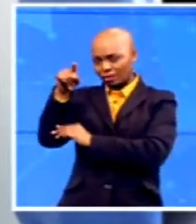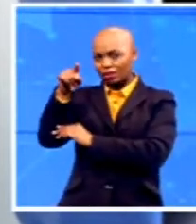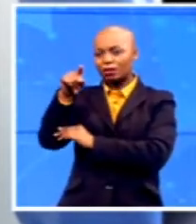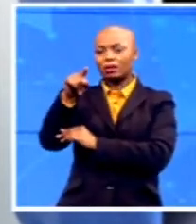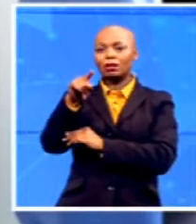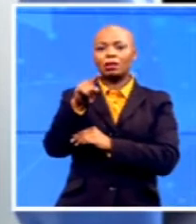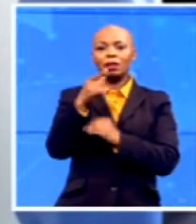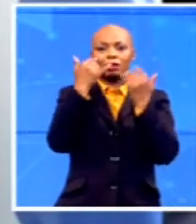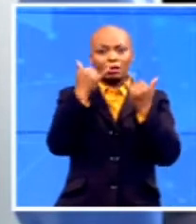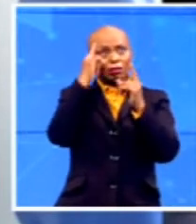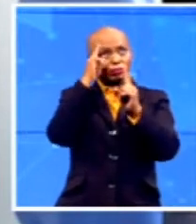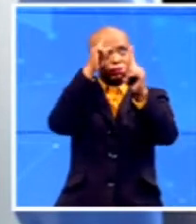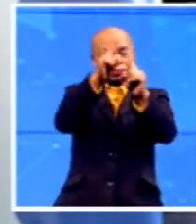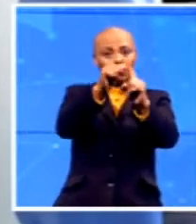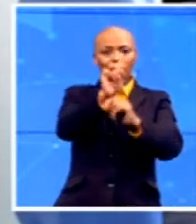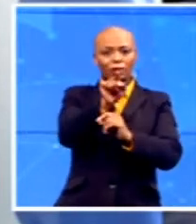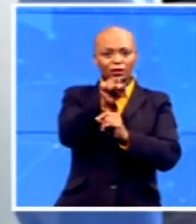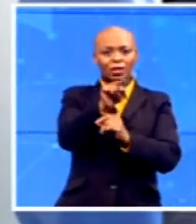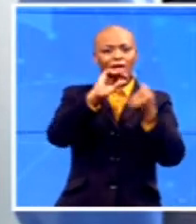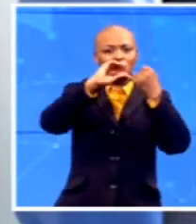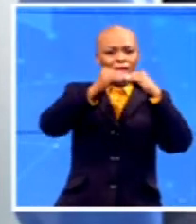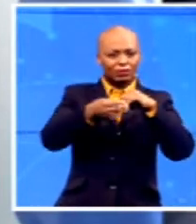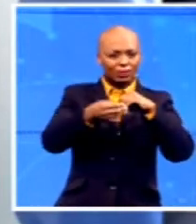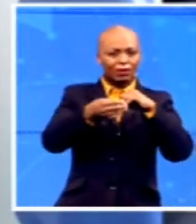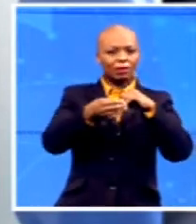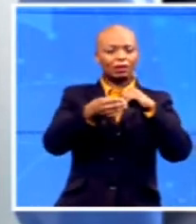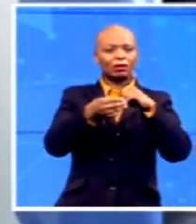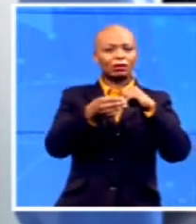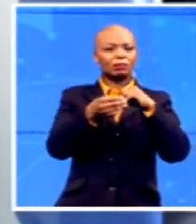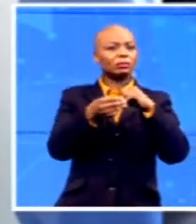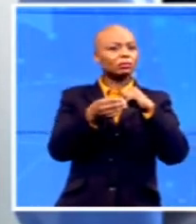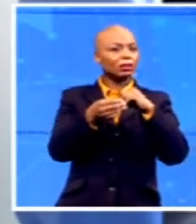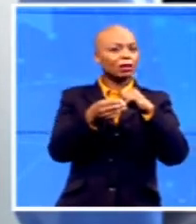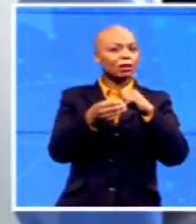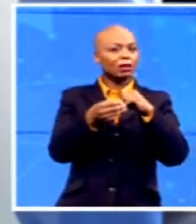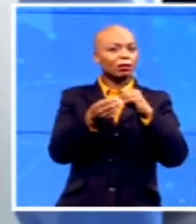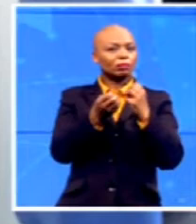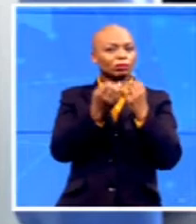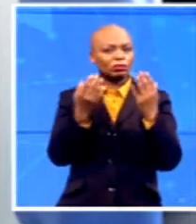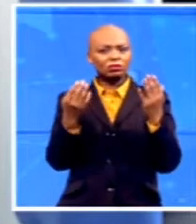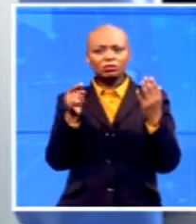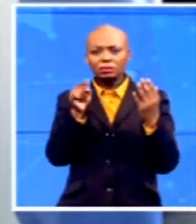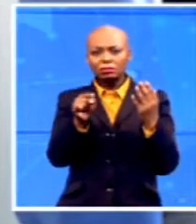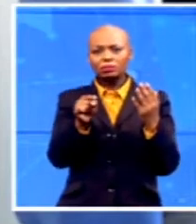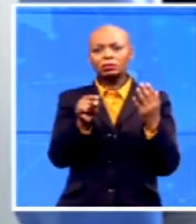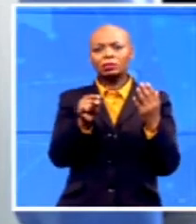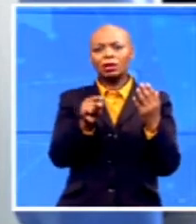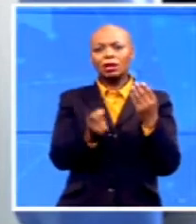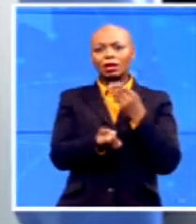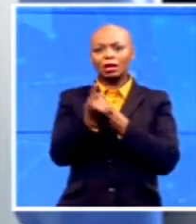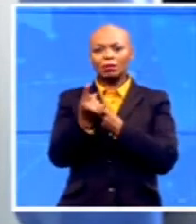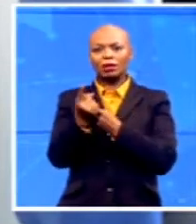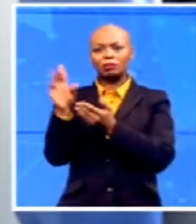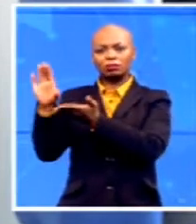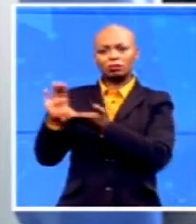epitomized by the imminent creation of a multi-donor basket fund, must now translate into increased government funding for